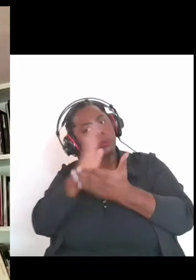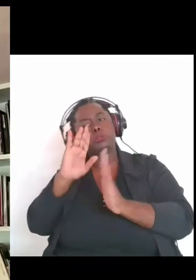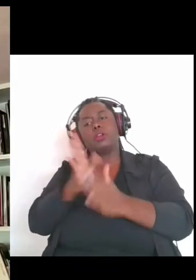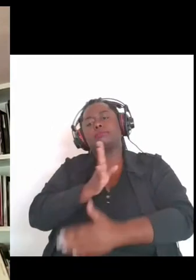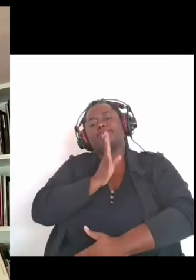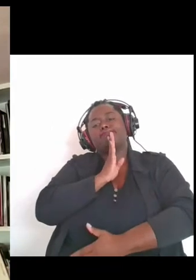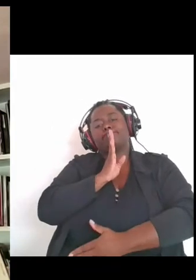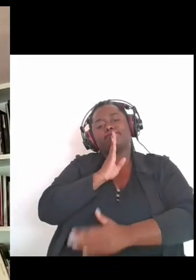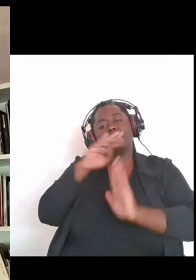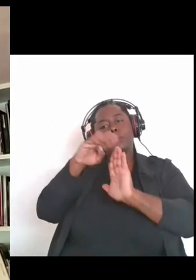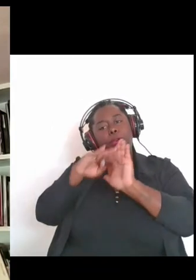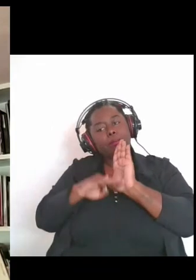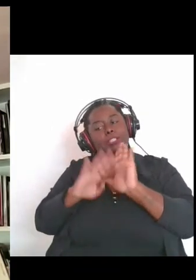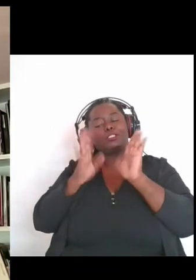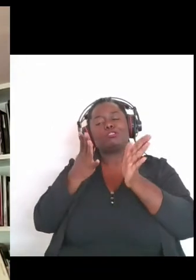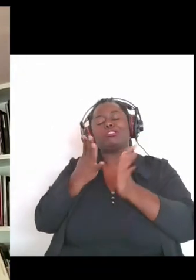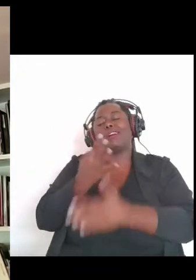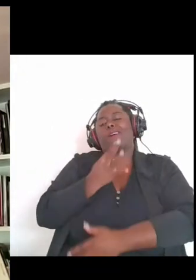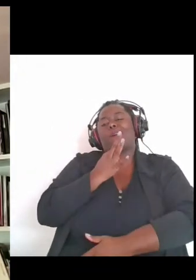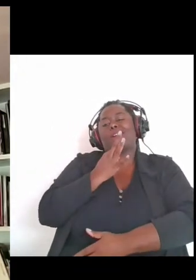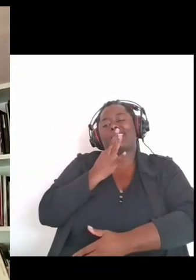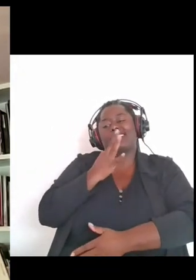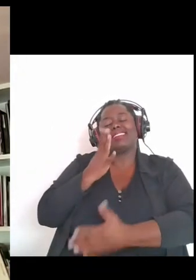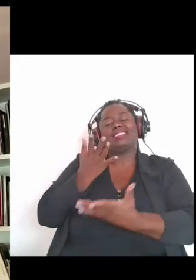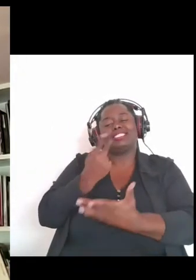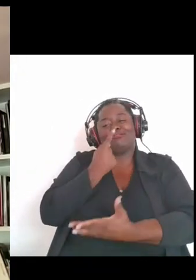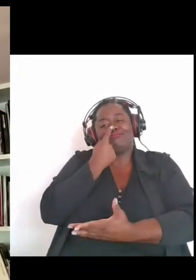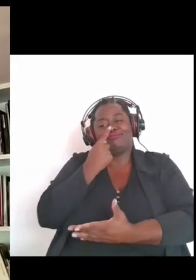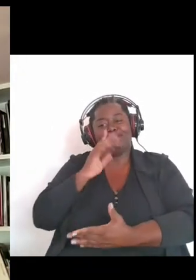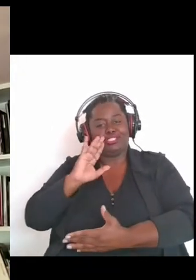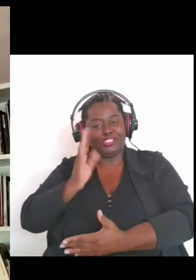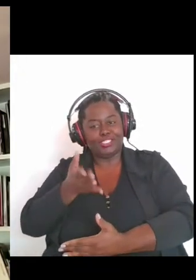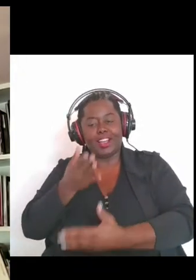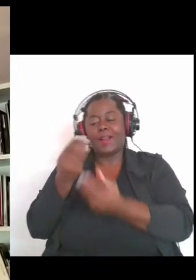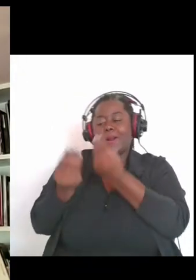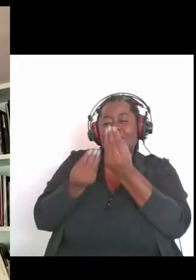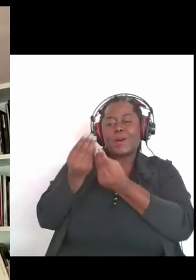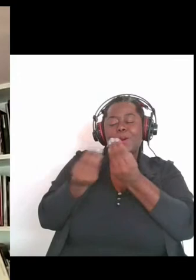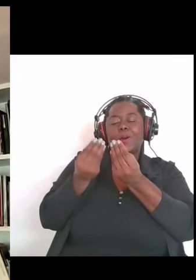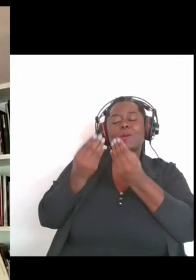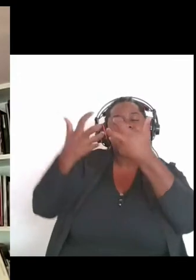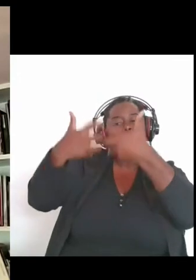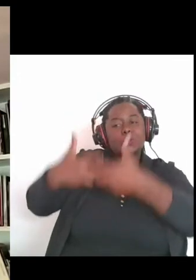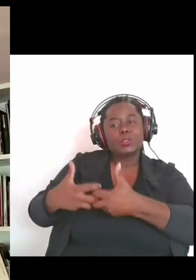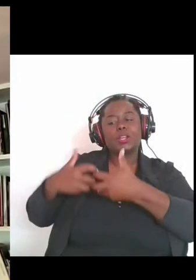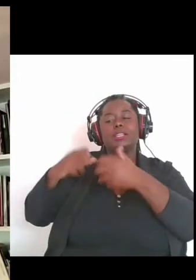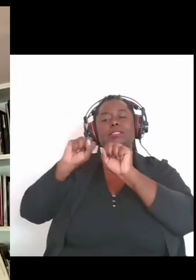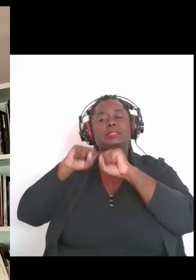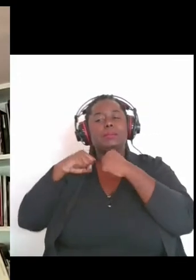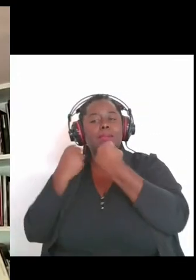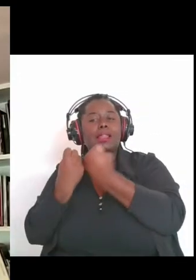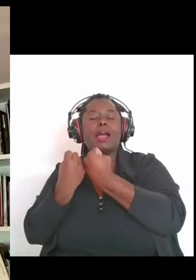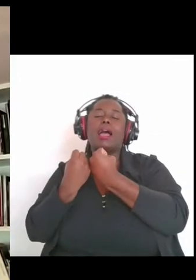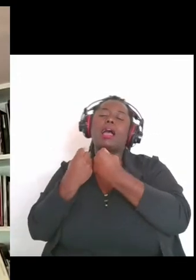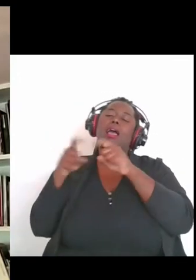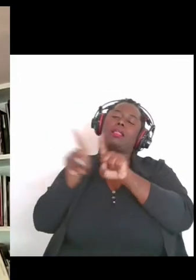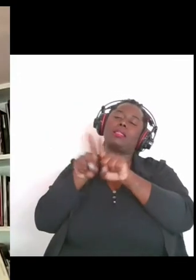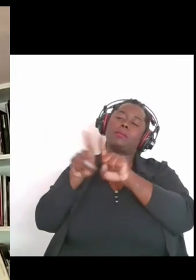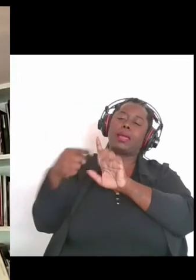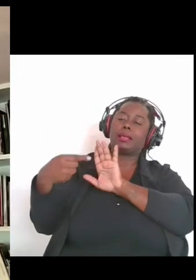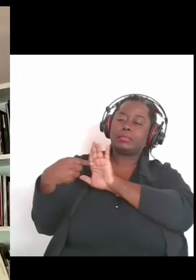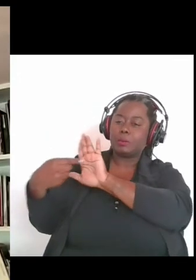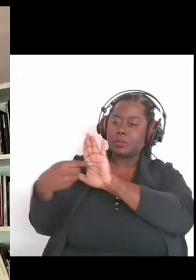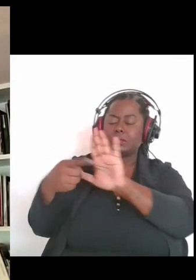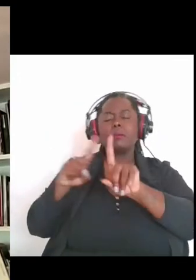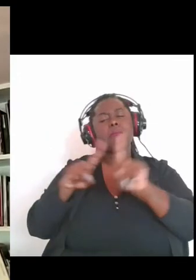I believe that some of you were familiar with our program you're familiar with the exhibitions that